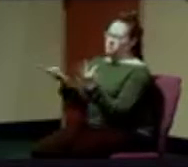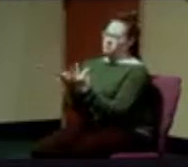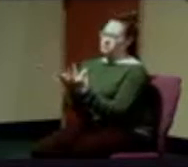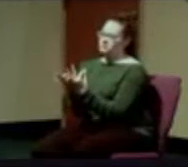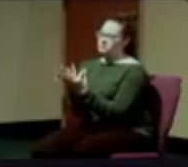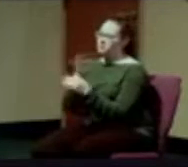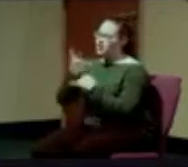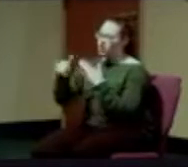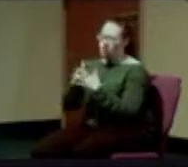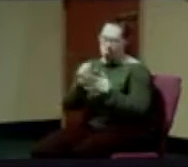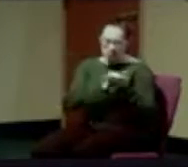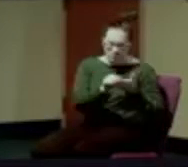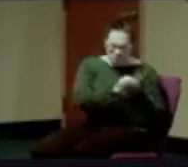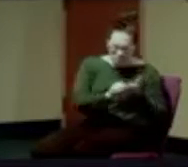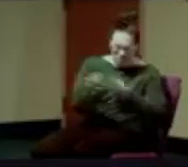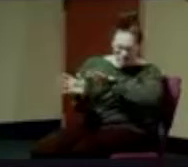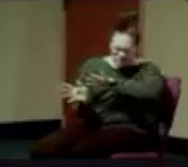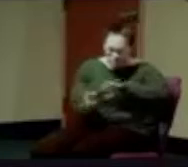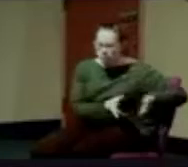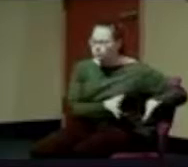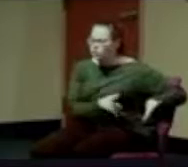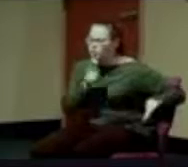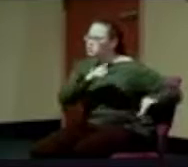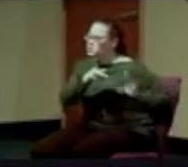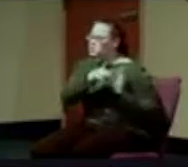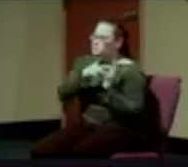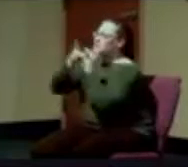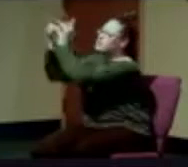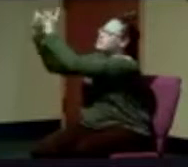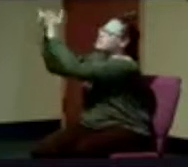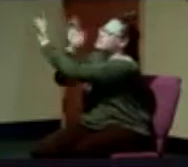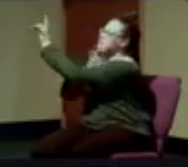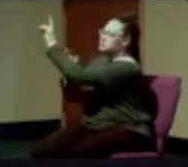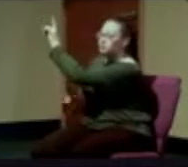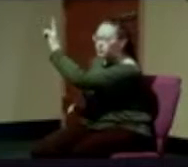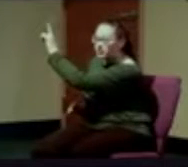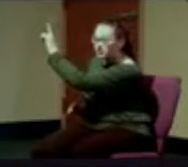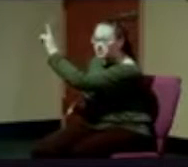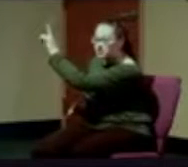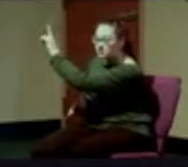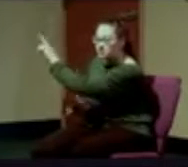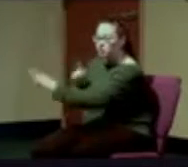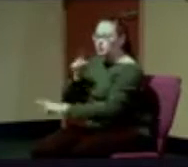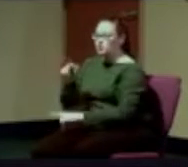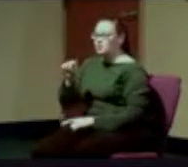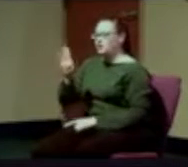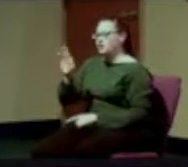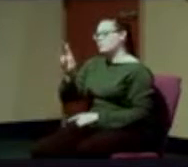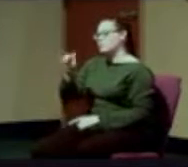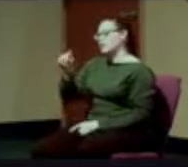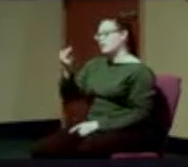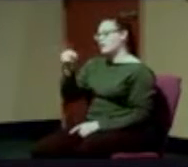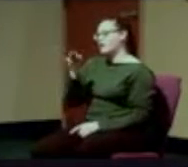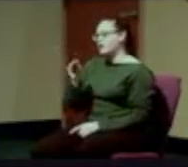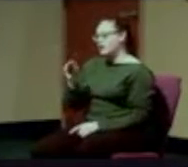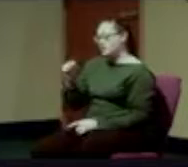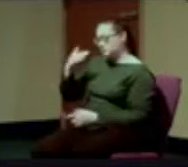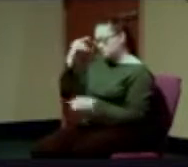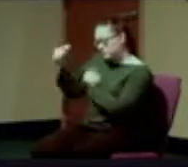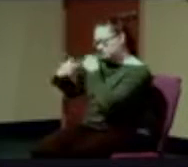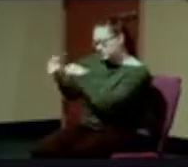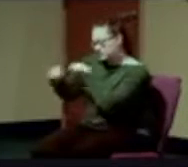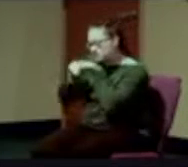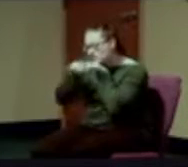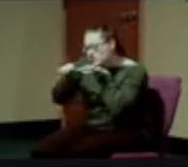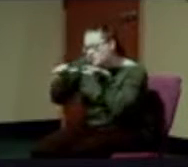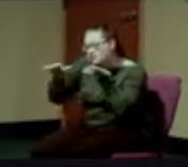of that is erased and wiped away. For if you belong to Christ, then you are Abraham's seed and heirs according to the